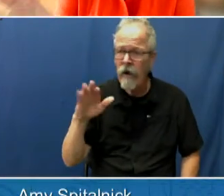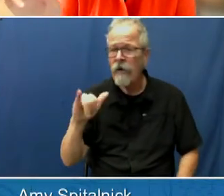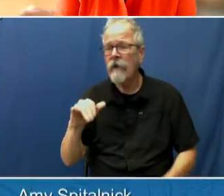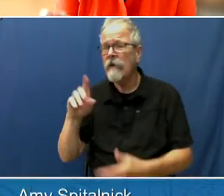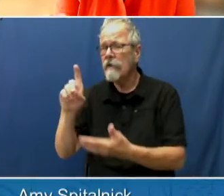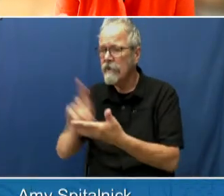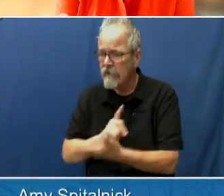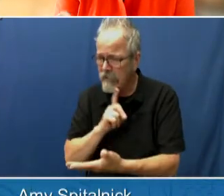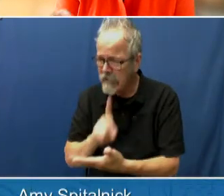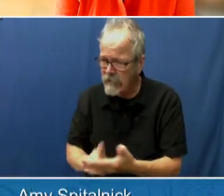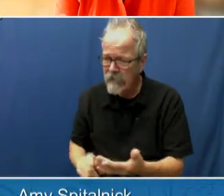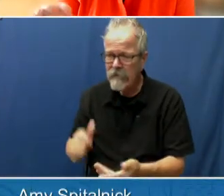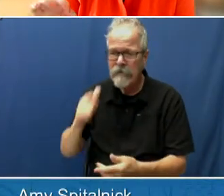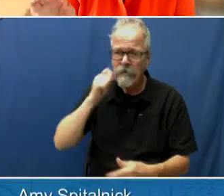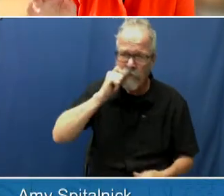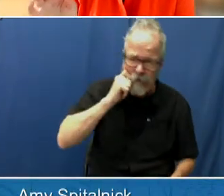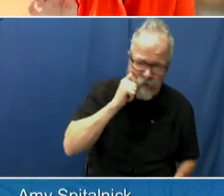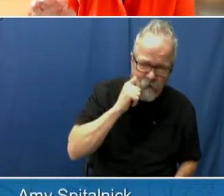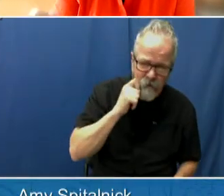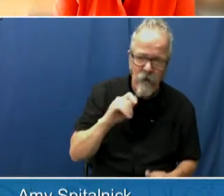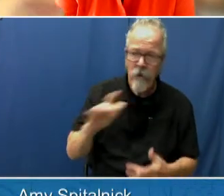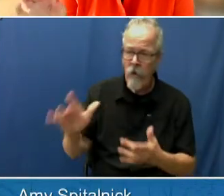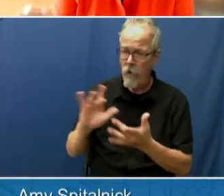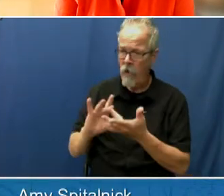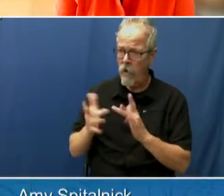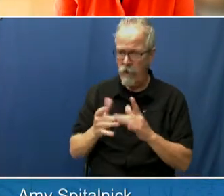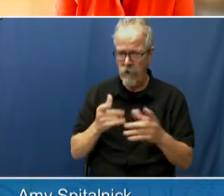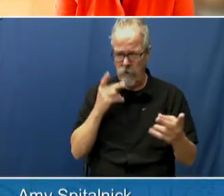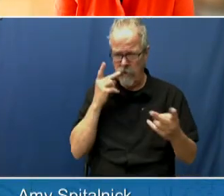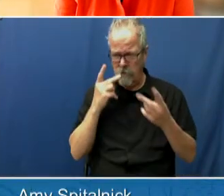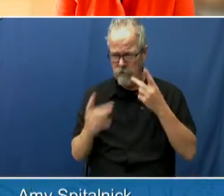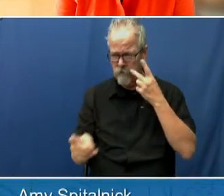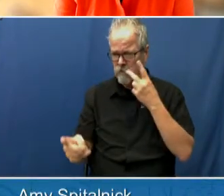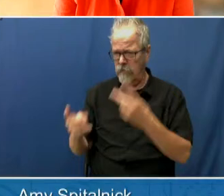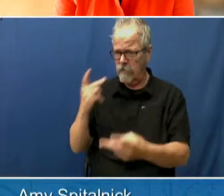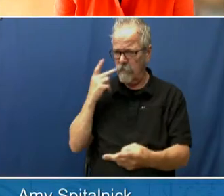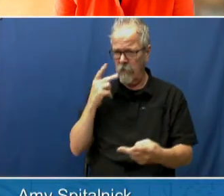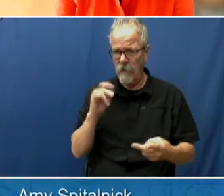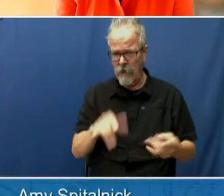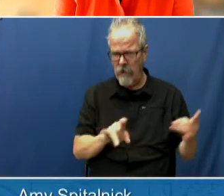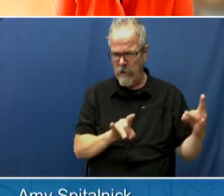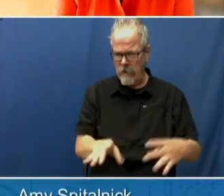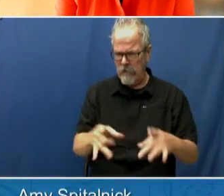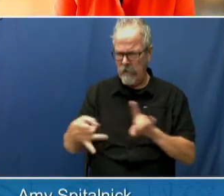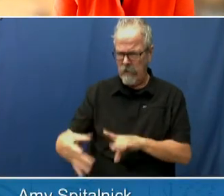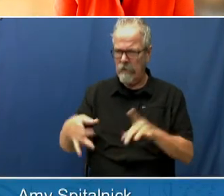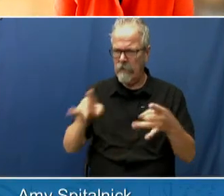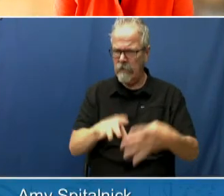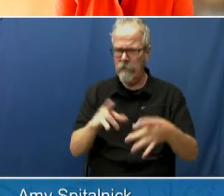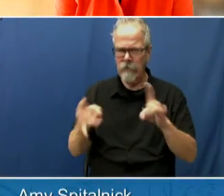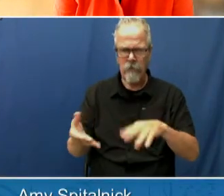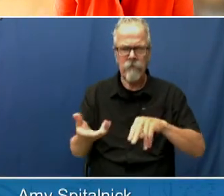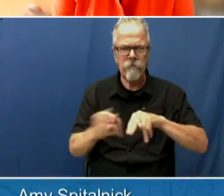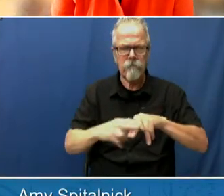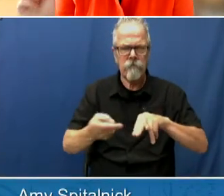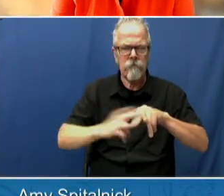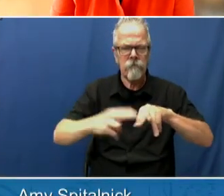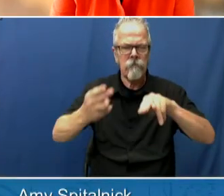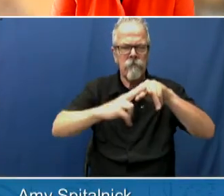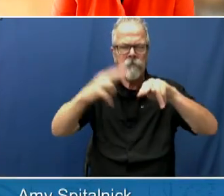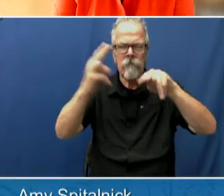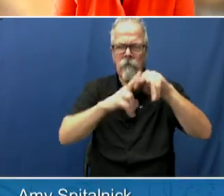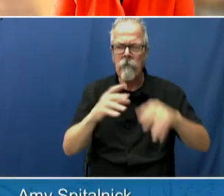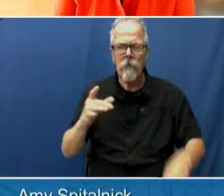online ecosystem that's allowing for hate and conspiracies and disinformation to metastasize at unprecedented rates, helping